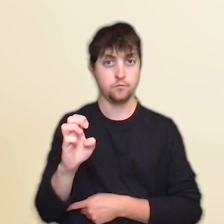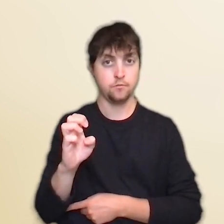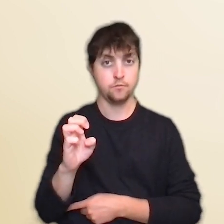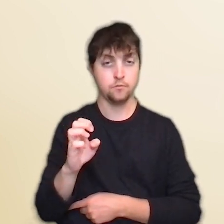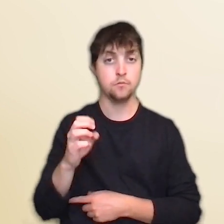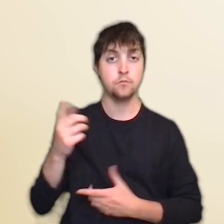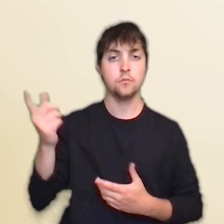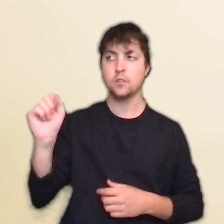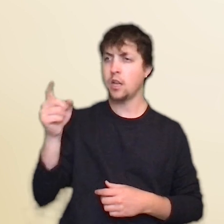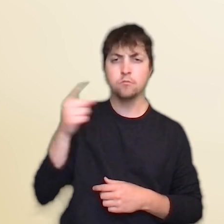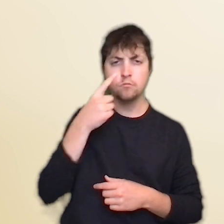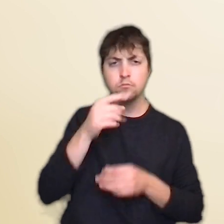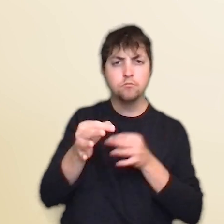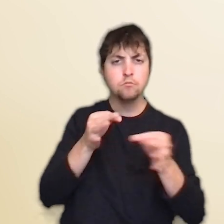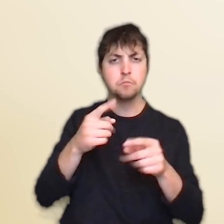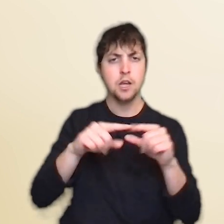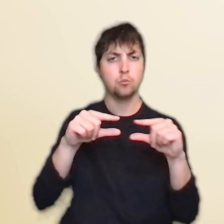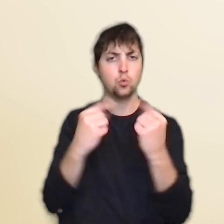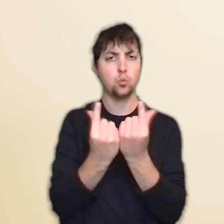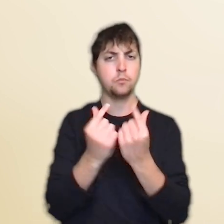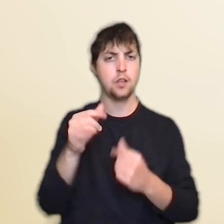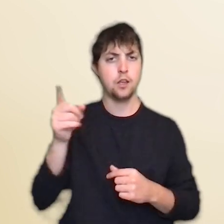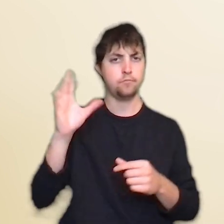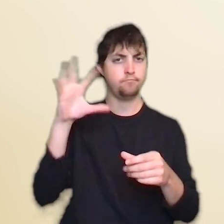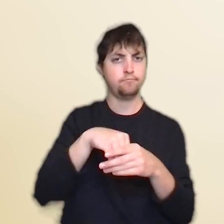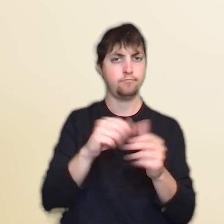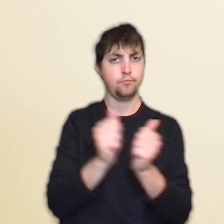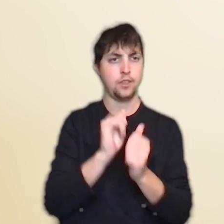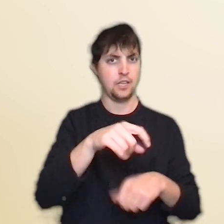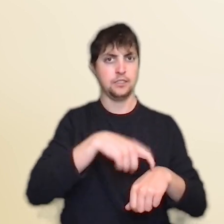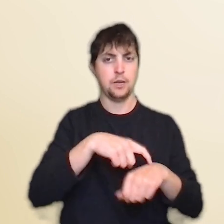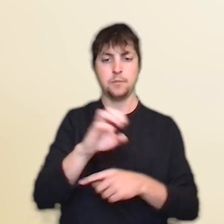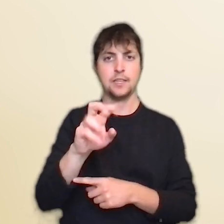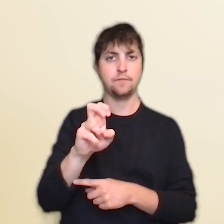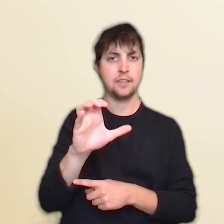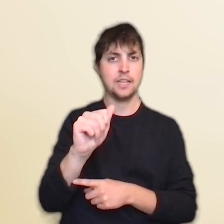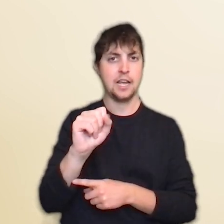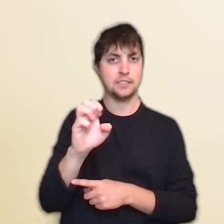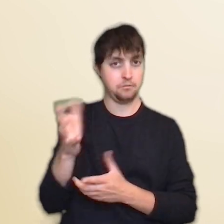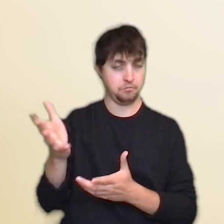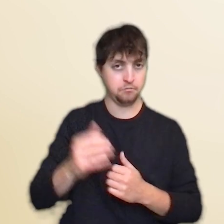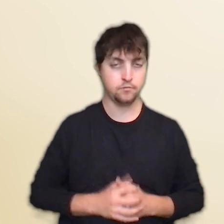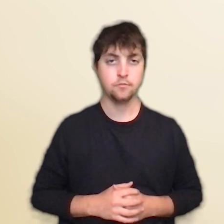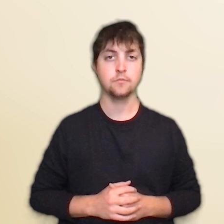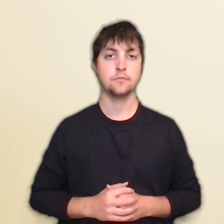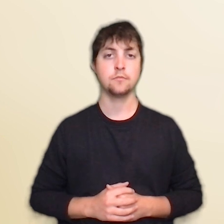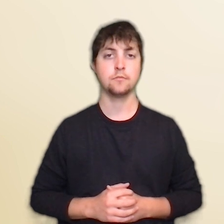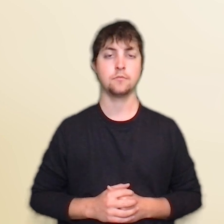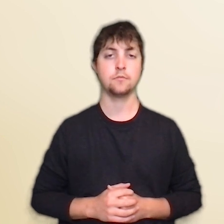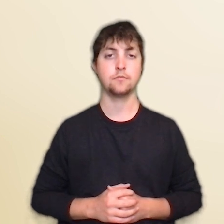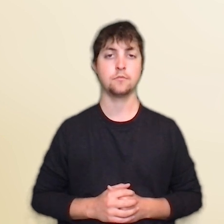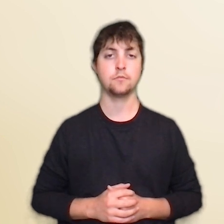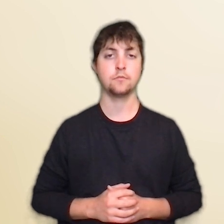Barb Good. Can you tell us about the group that you were involved with at the time of the Eve case? A black and white